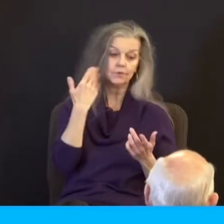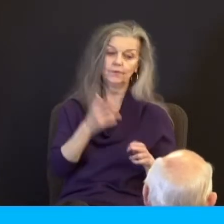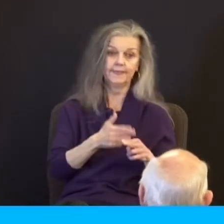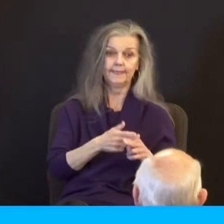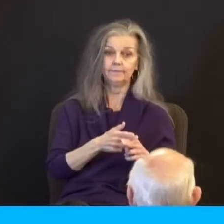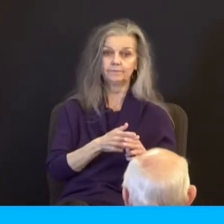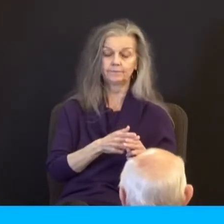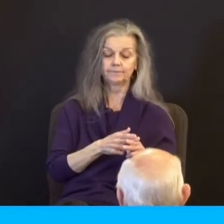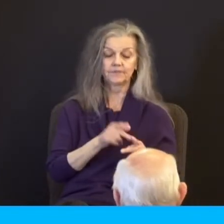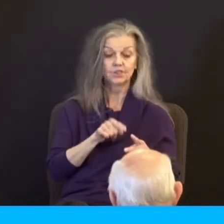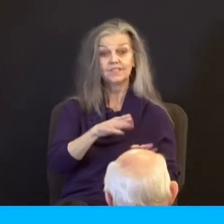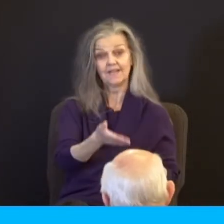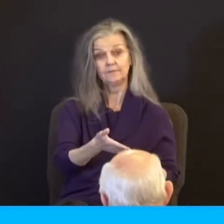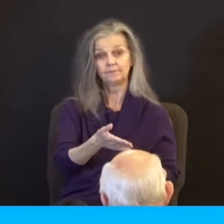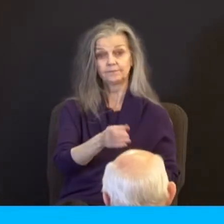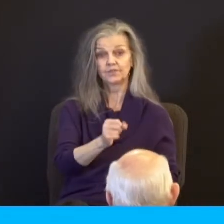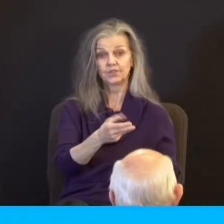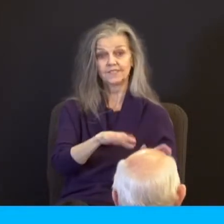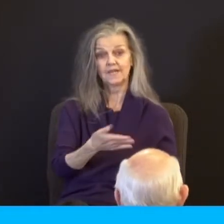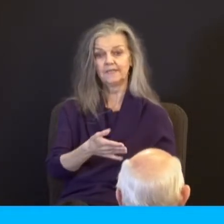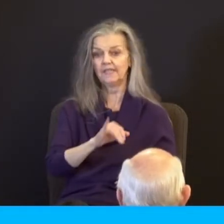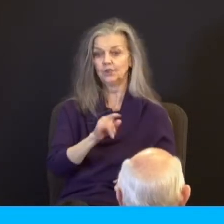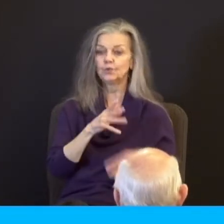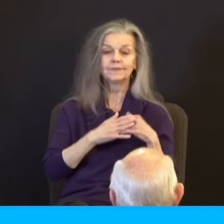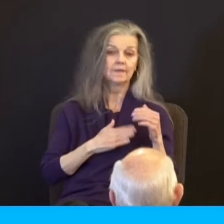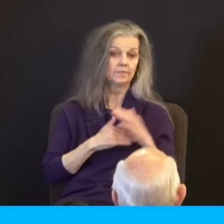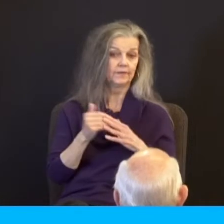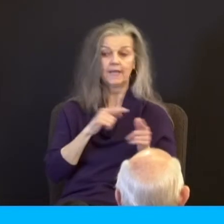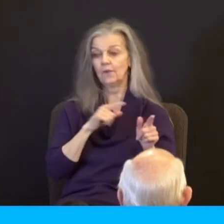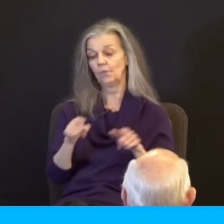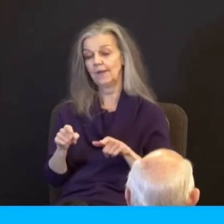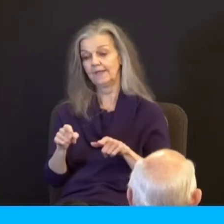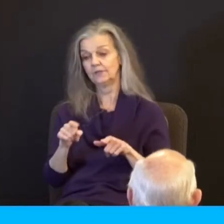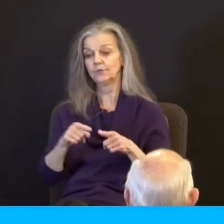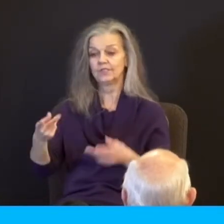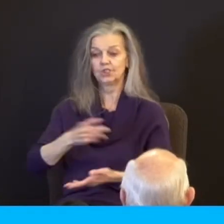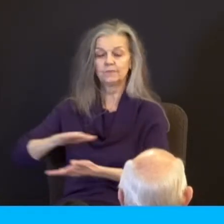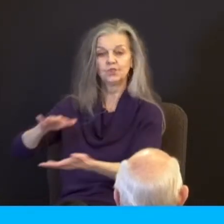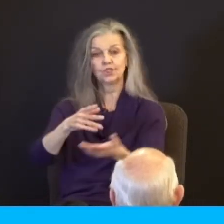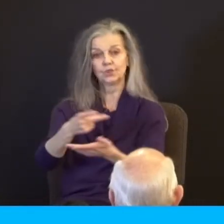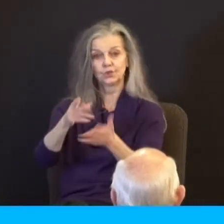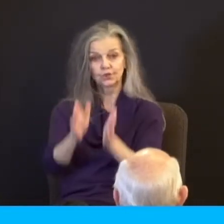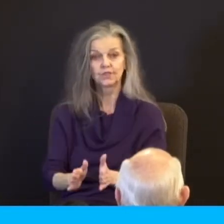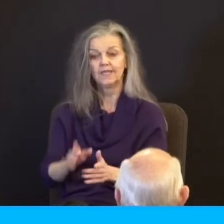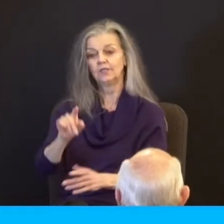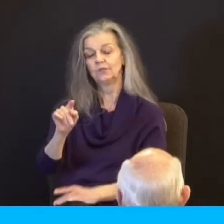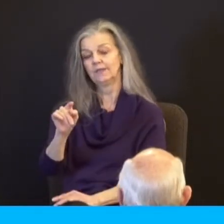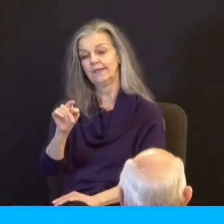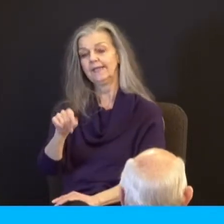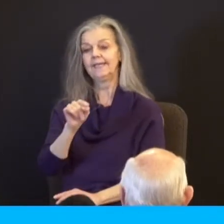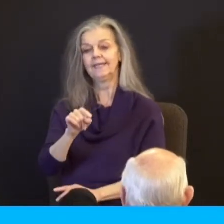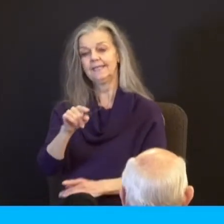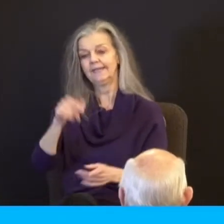lineage. She died. And Judah was comforted and went in unto his sheep shearers to Timnath, he and his